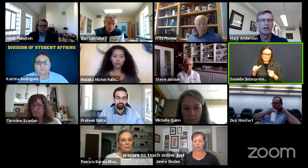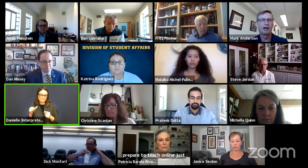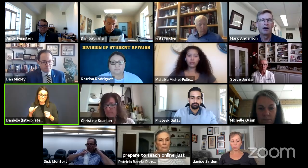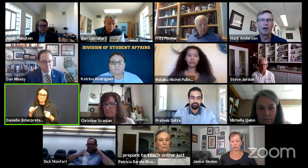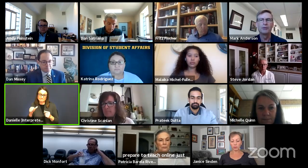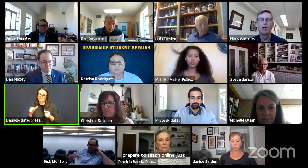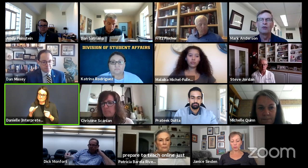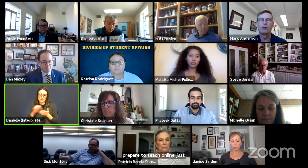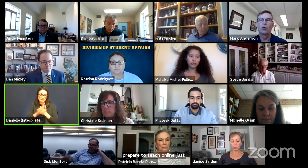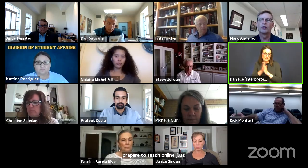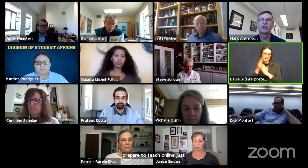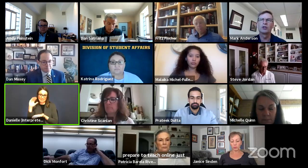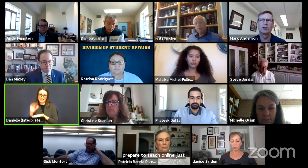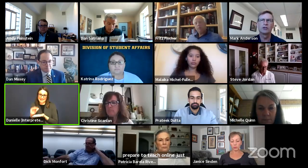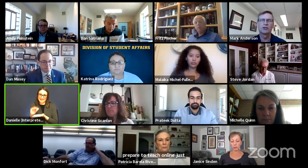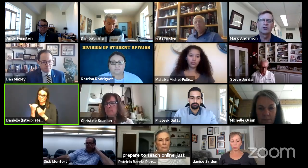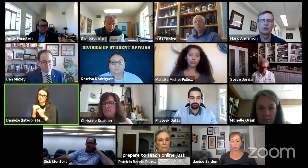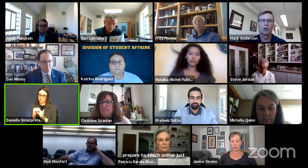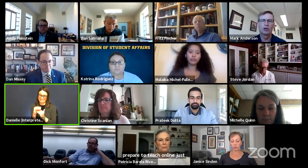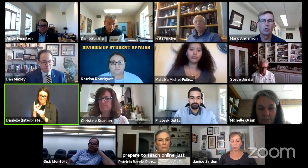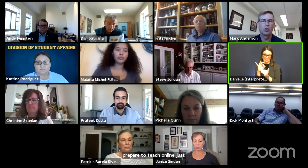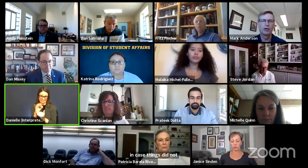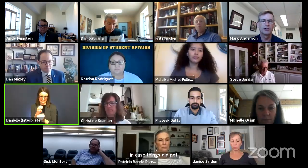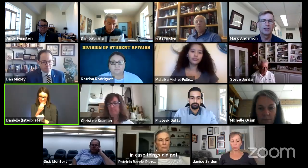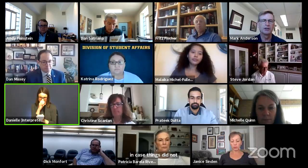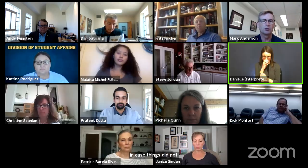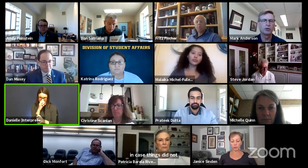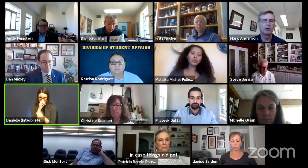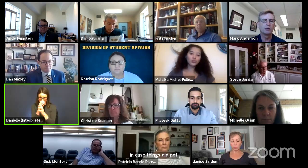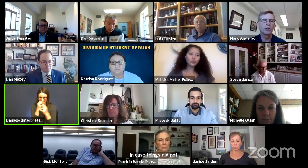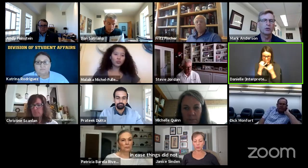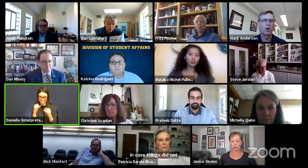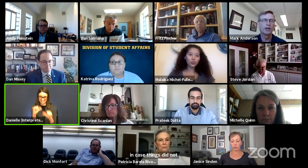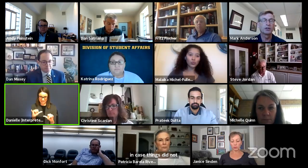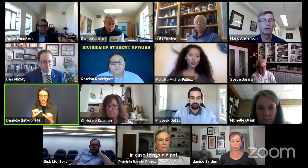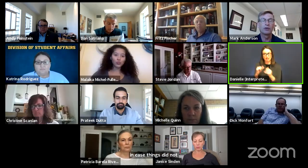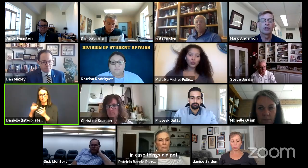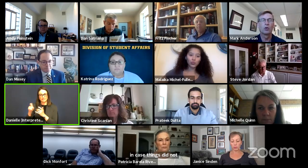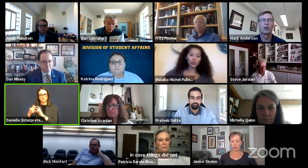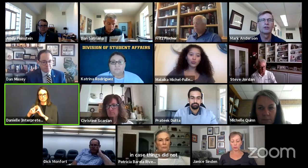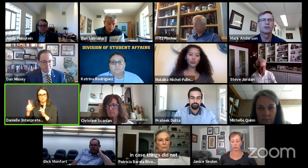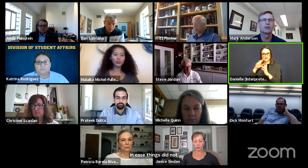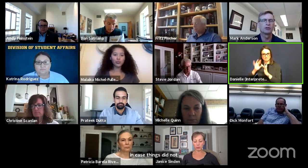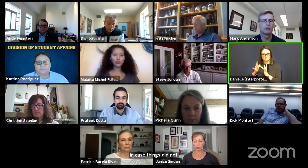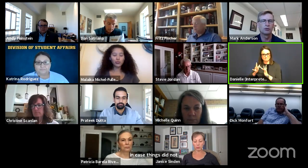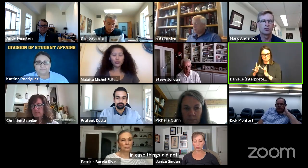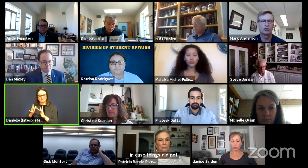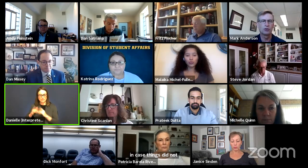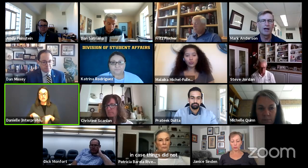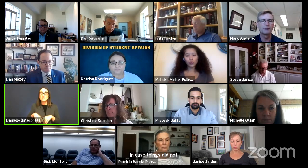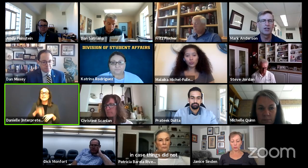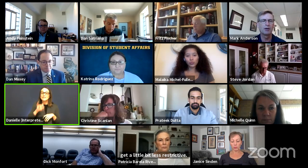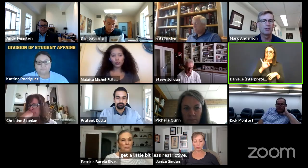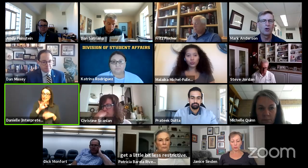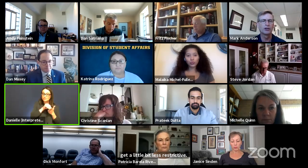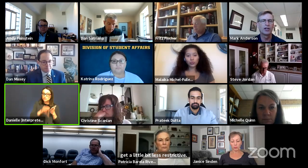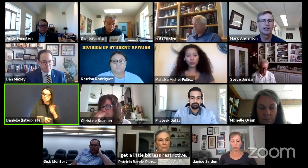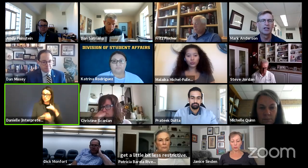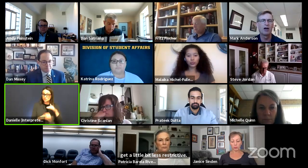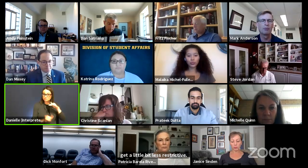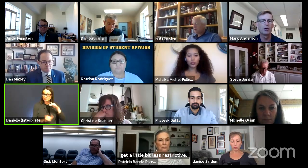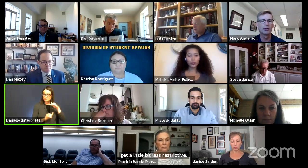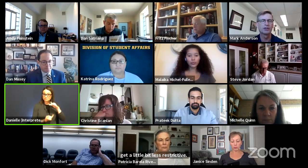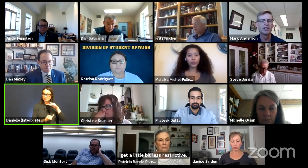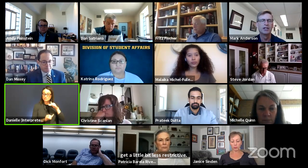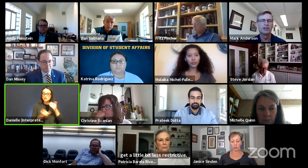restrictive. For students who are quarantined, we want their courses to have some